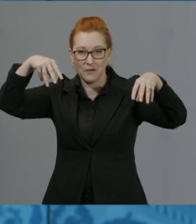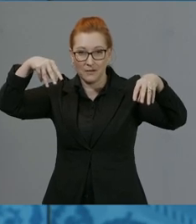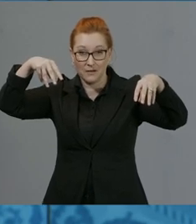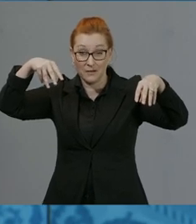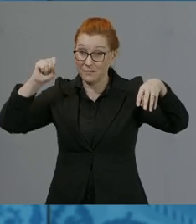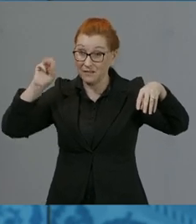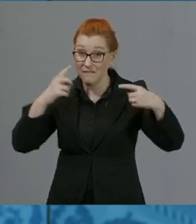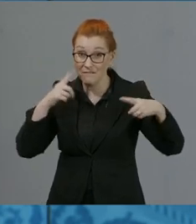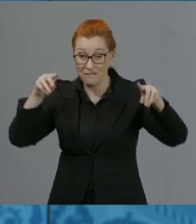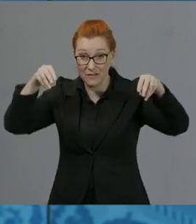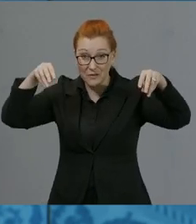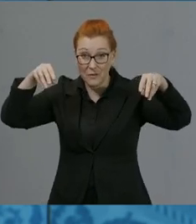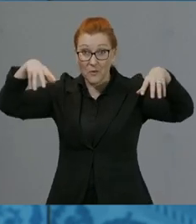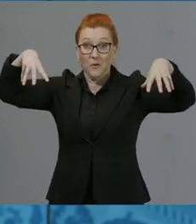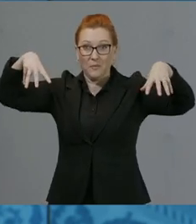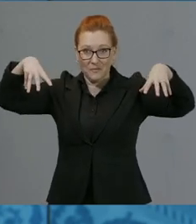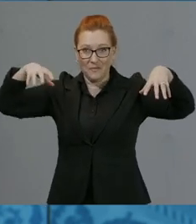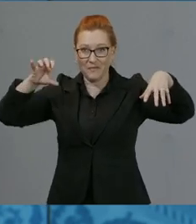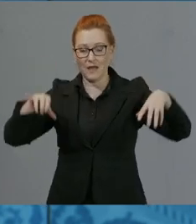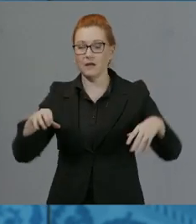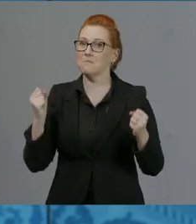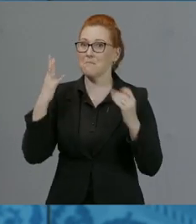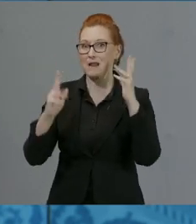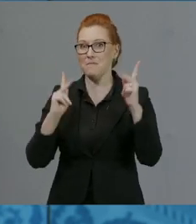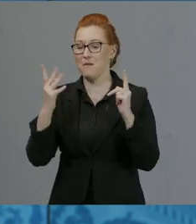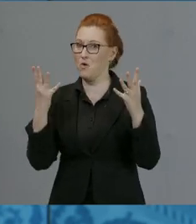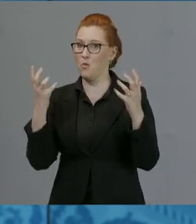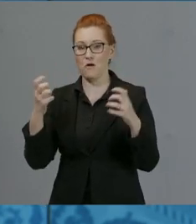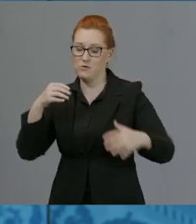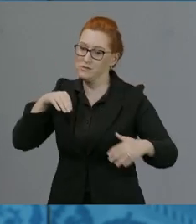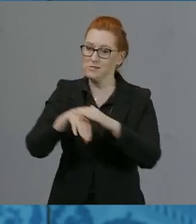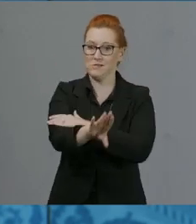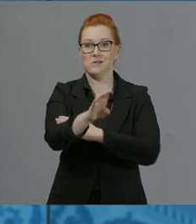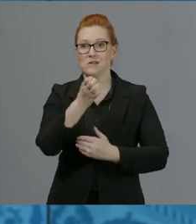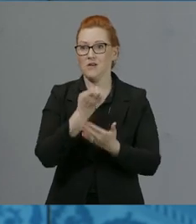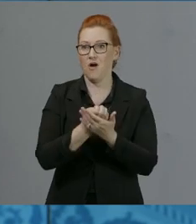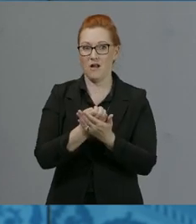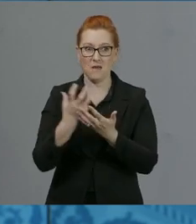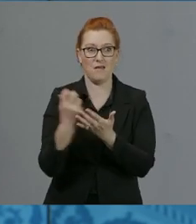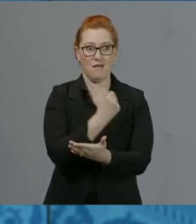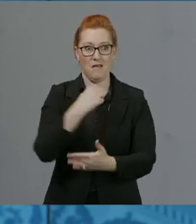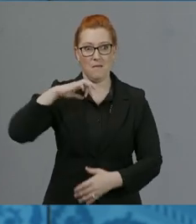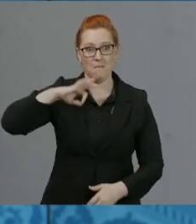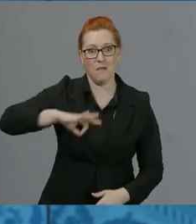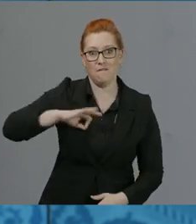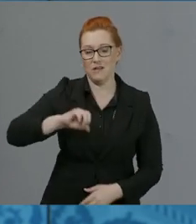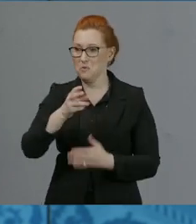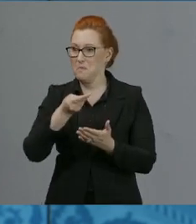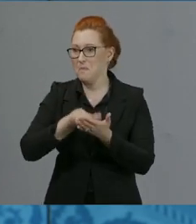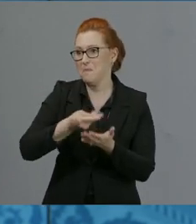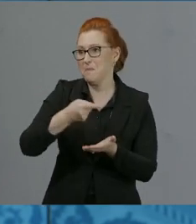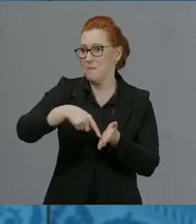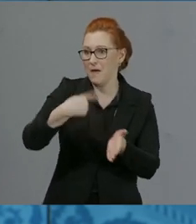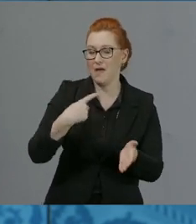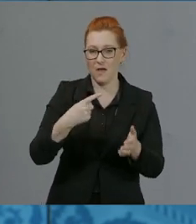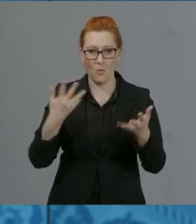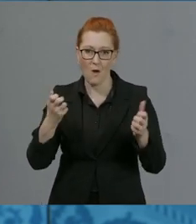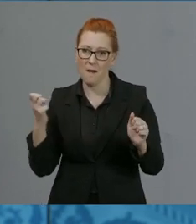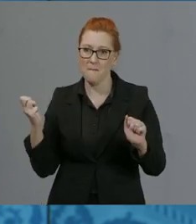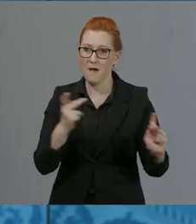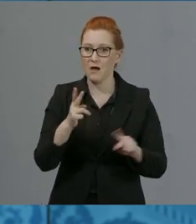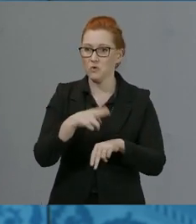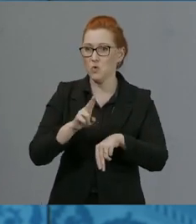work immediately. They want to get whatever benefits that they had or wherever they were on their career path. But